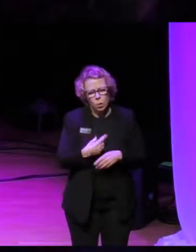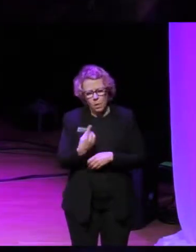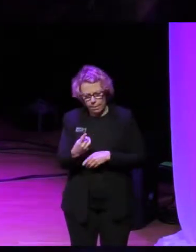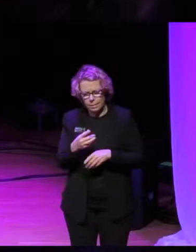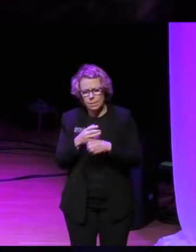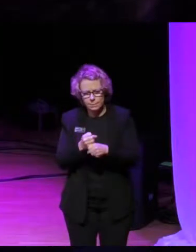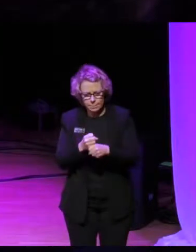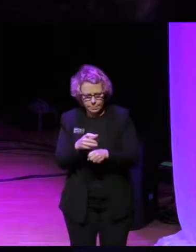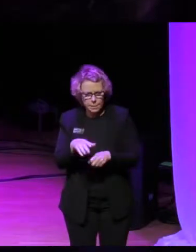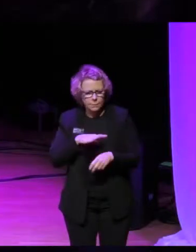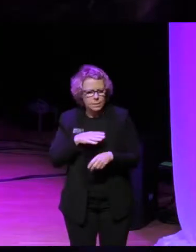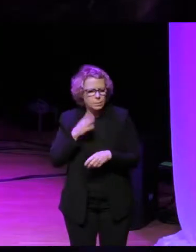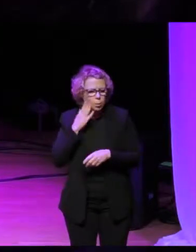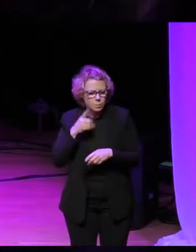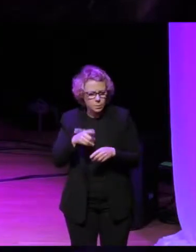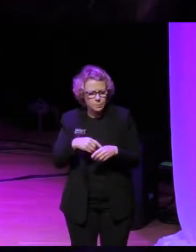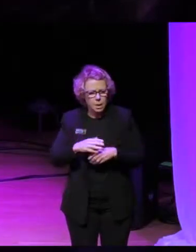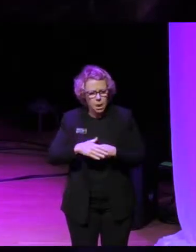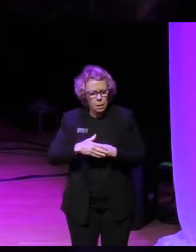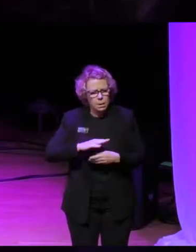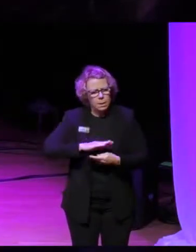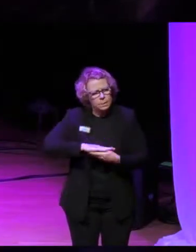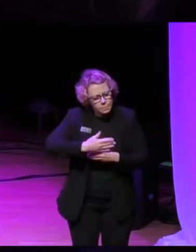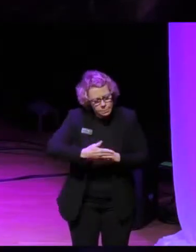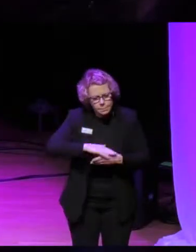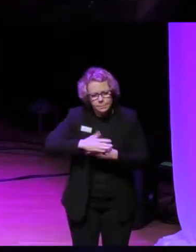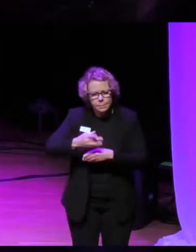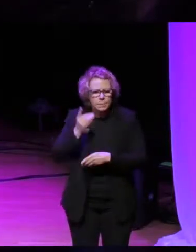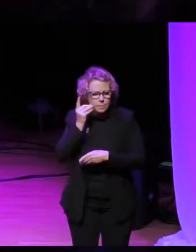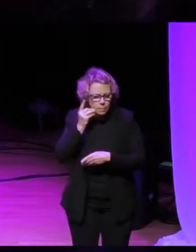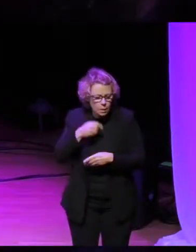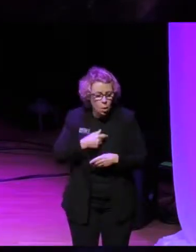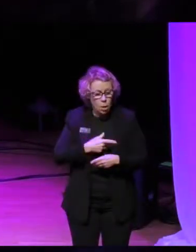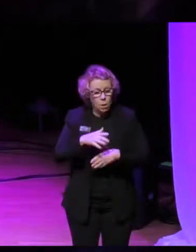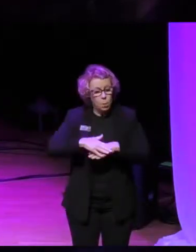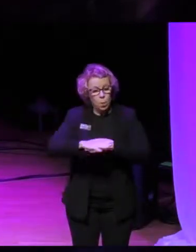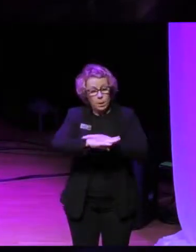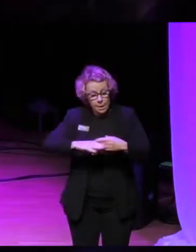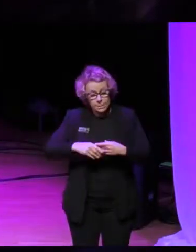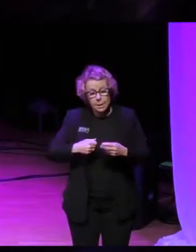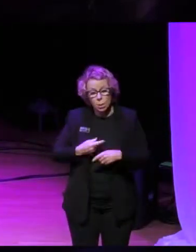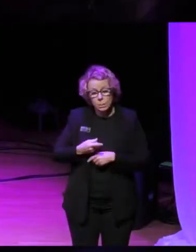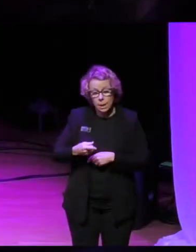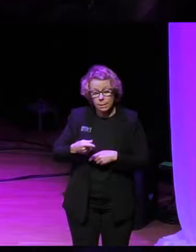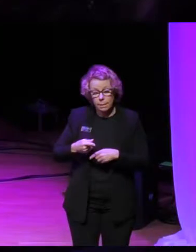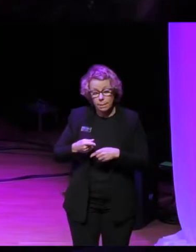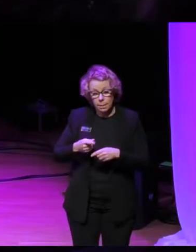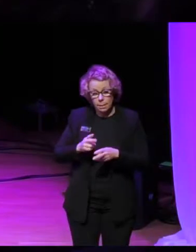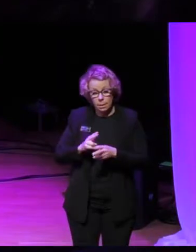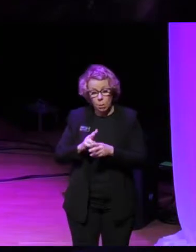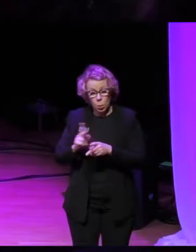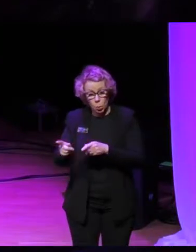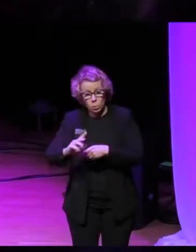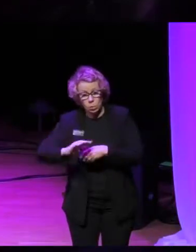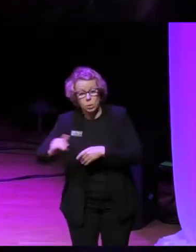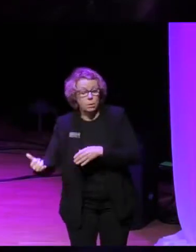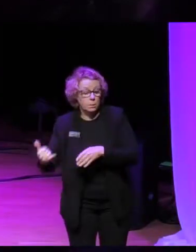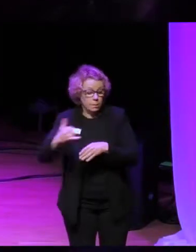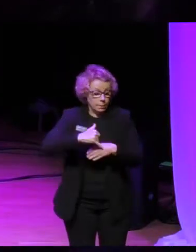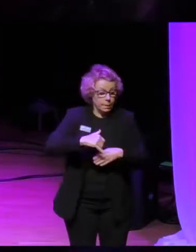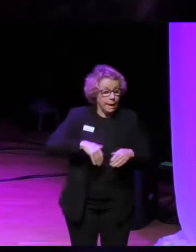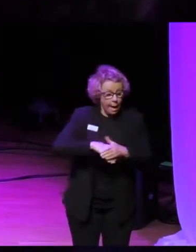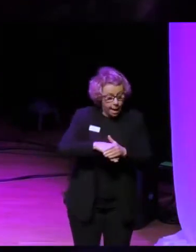devices searched, their phones or laptops, at the U.S. border when they were returning home, without